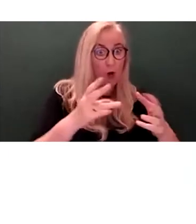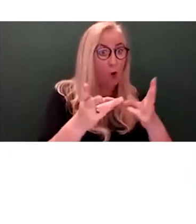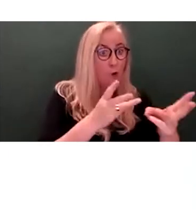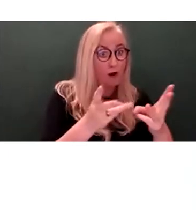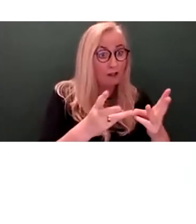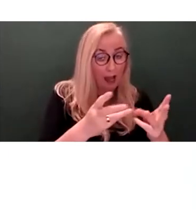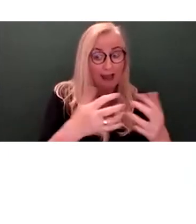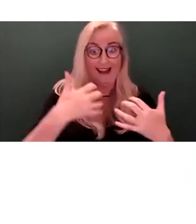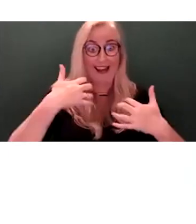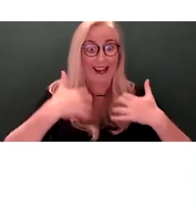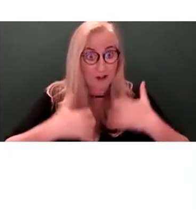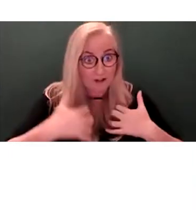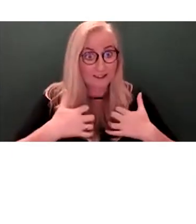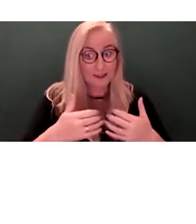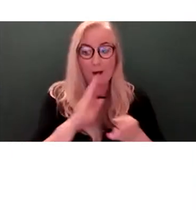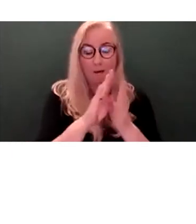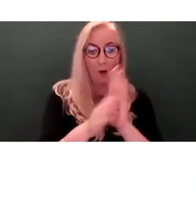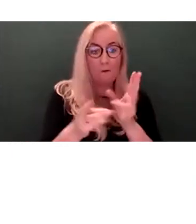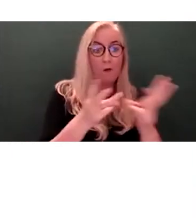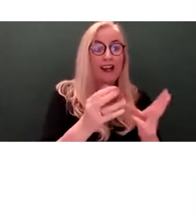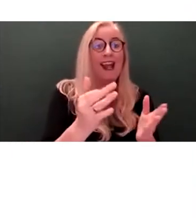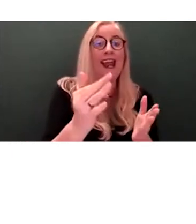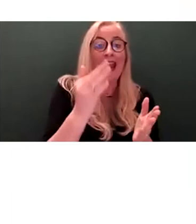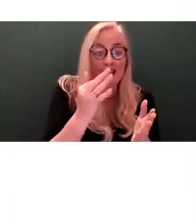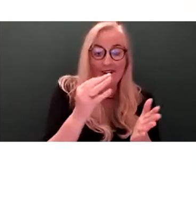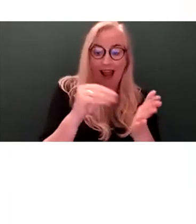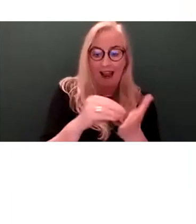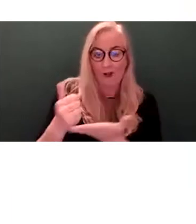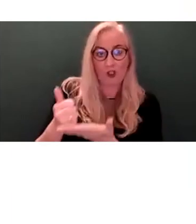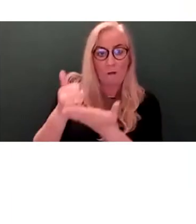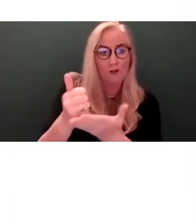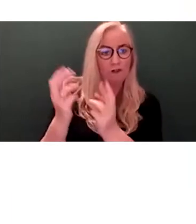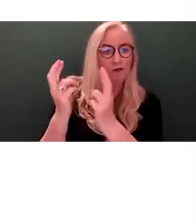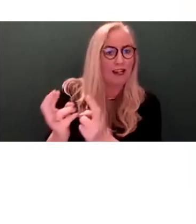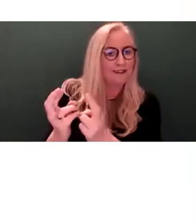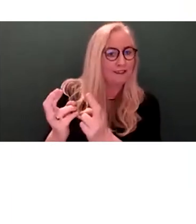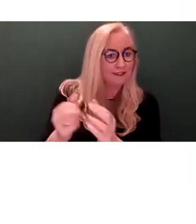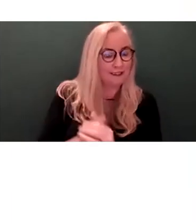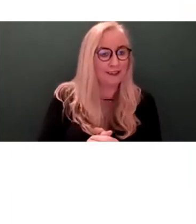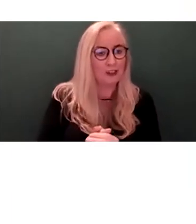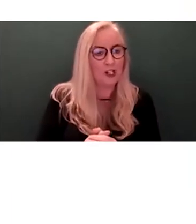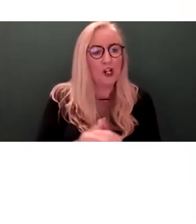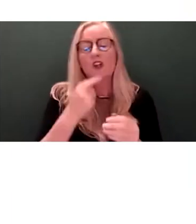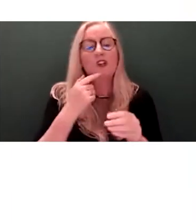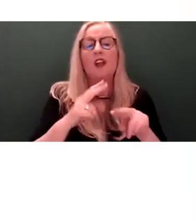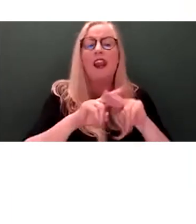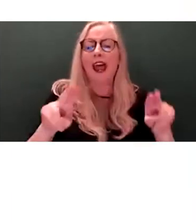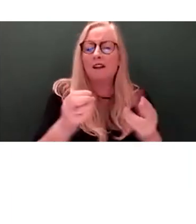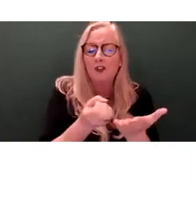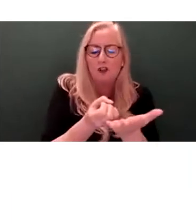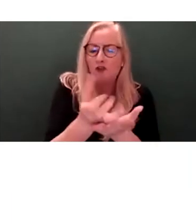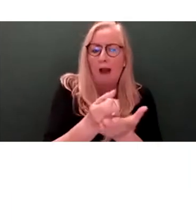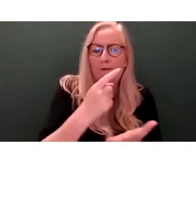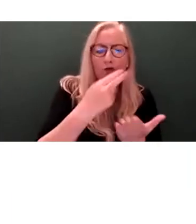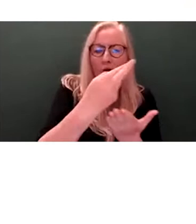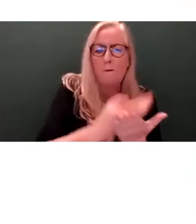be interested in working if the right supports were in place. So it's not my intention to describe these reports,